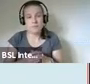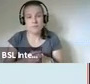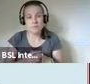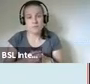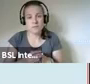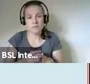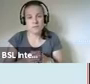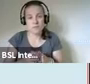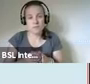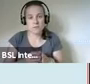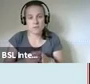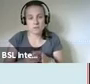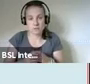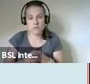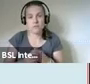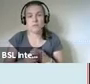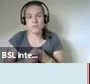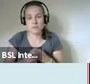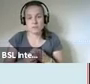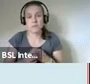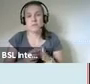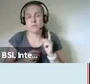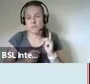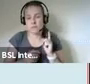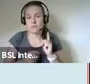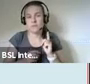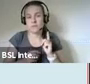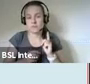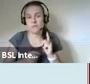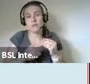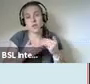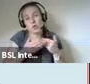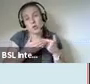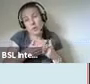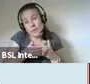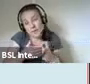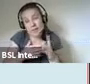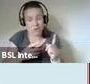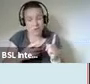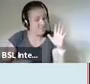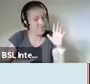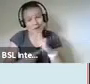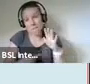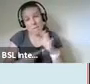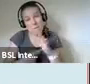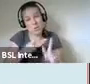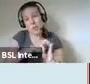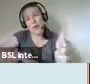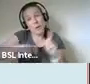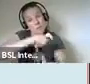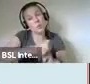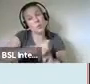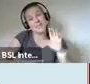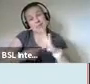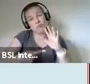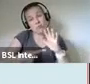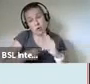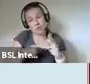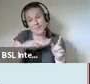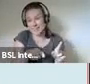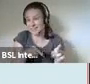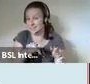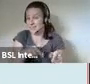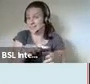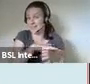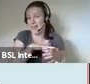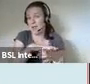all the essential support that the communities need to prioritize this sector. May I have the next slide,